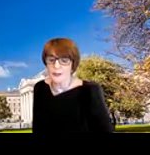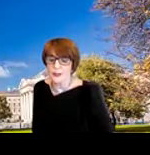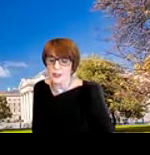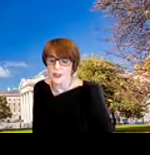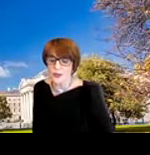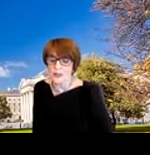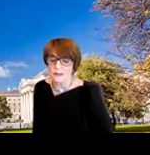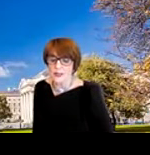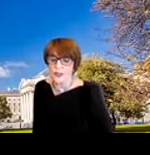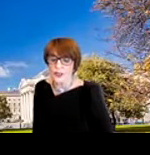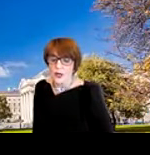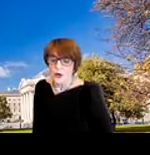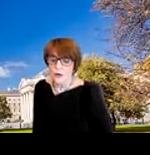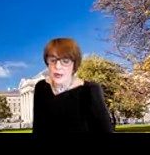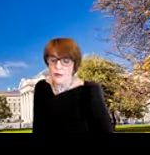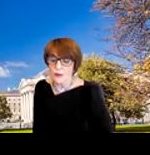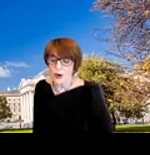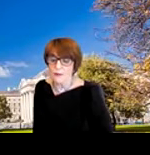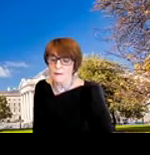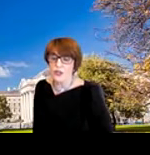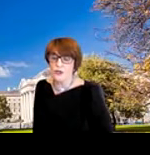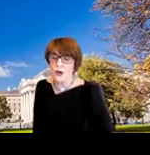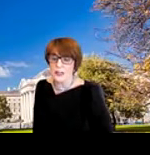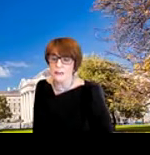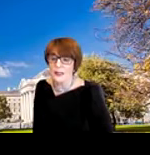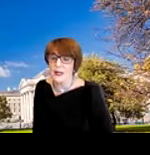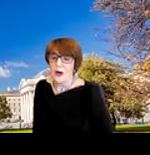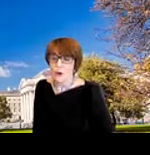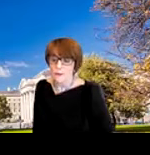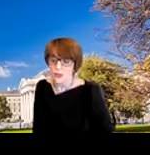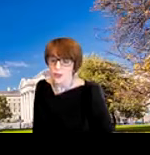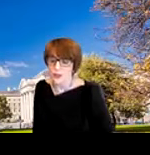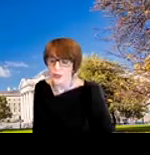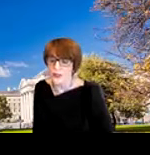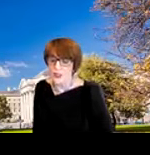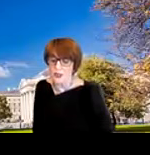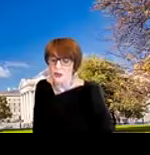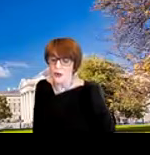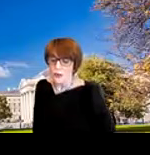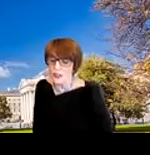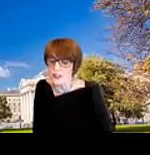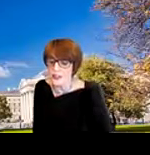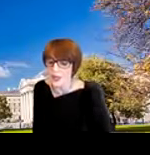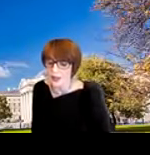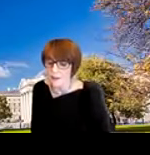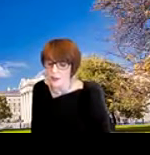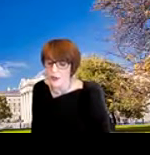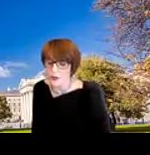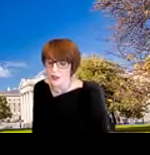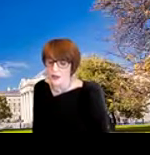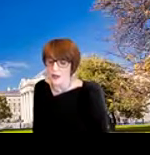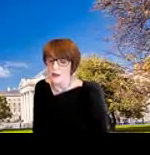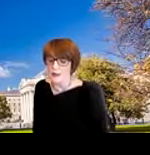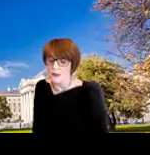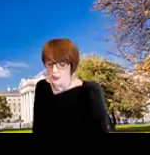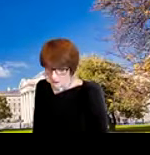people with intellectual disability who may require admission to hospital or admission to ICU, we didn't get that picture here